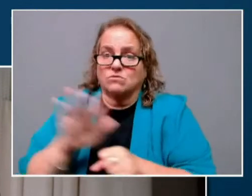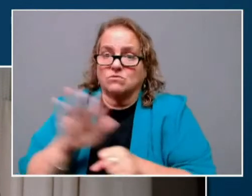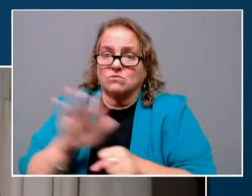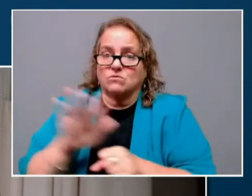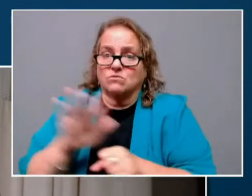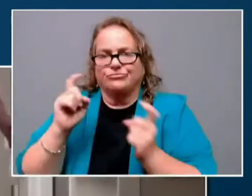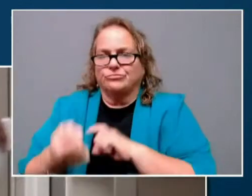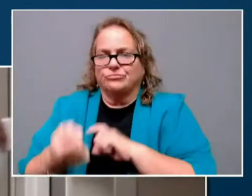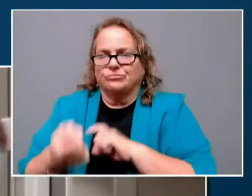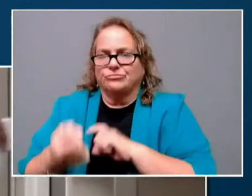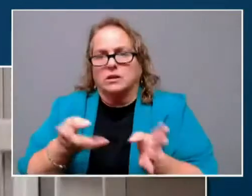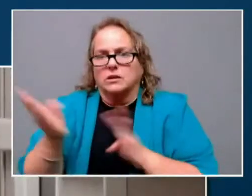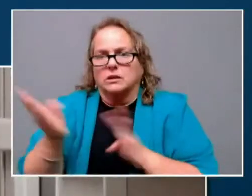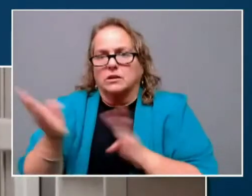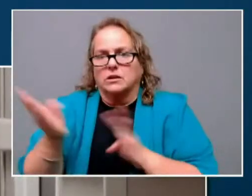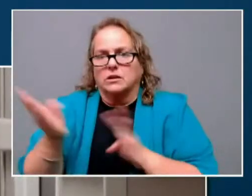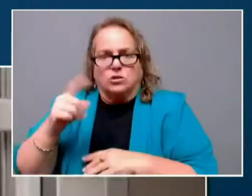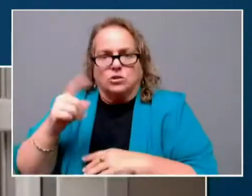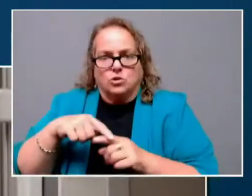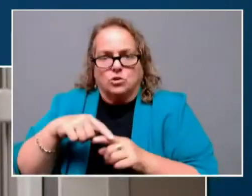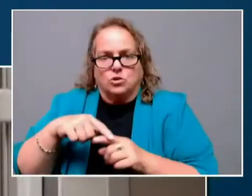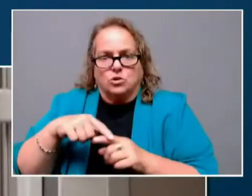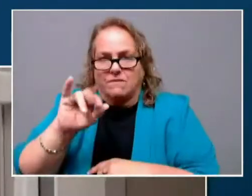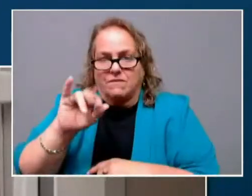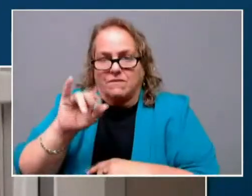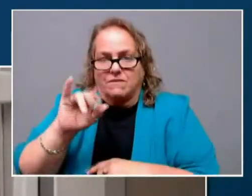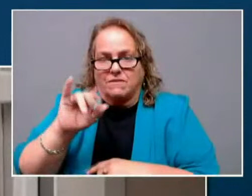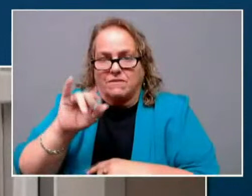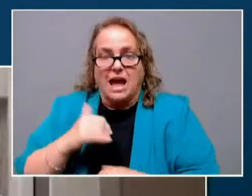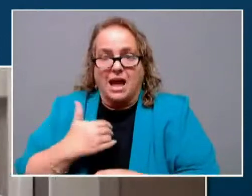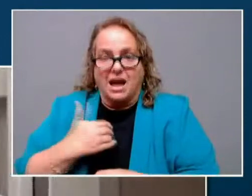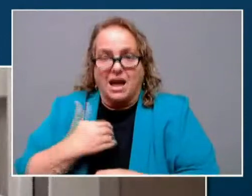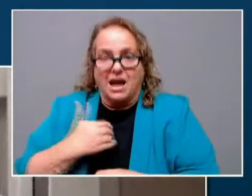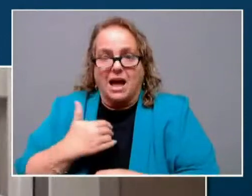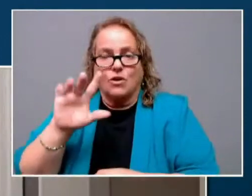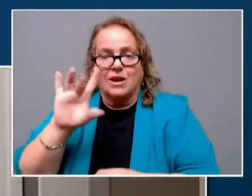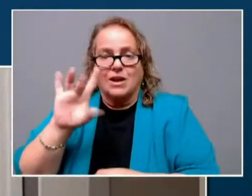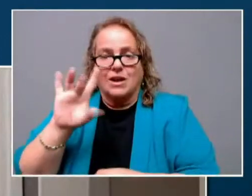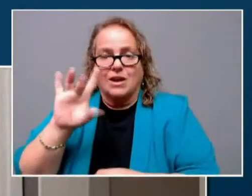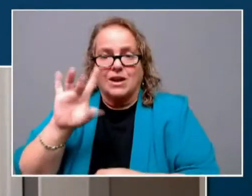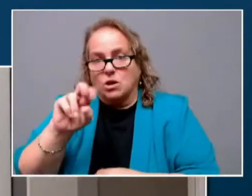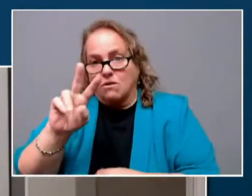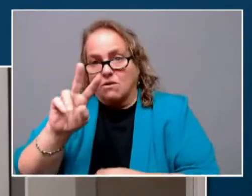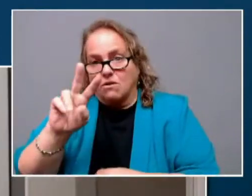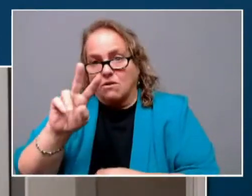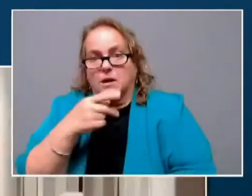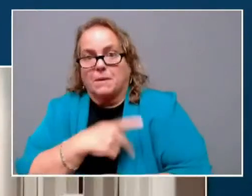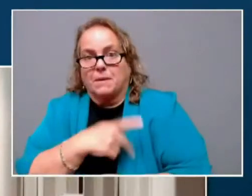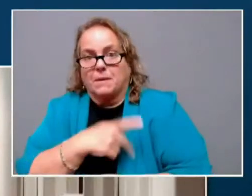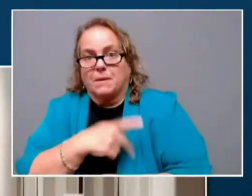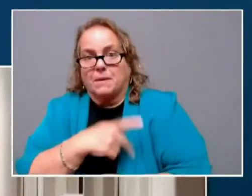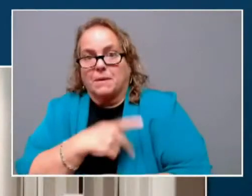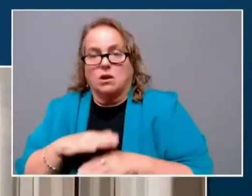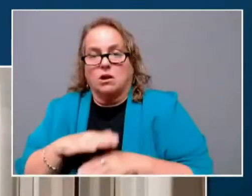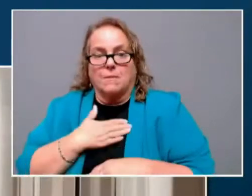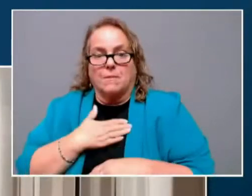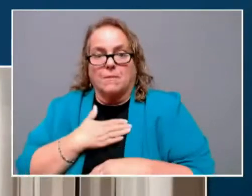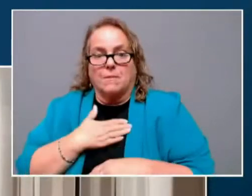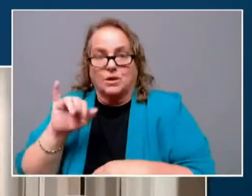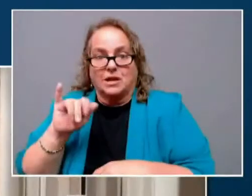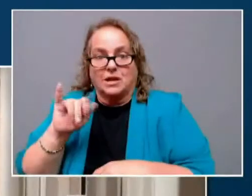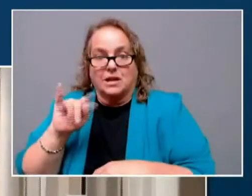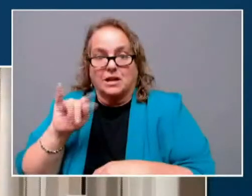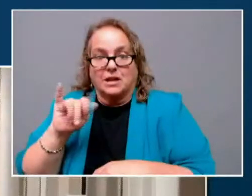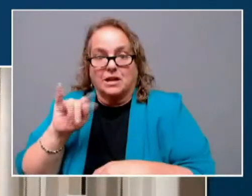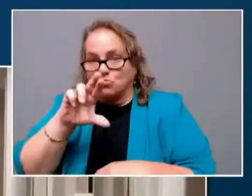COVID. Today, I have 38 COVID patients on my unit. That is every room that we can possibly open, every